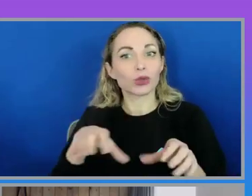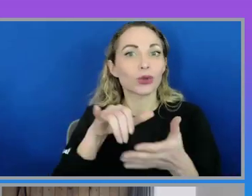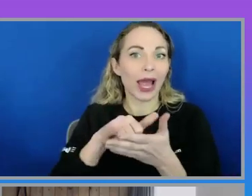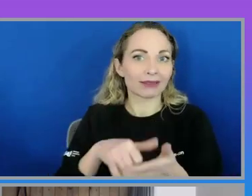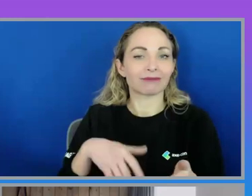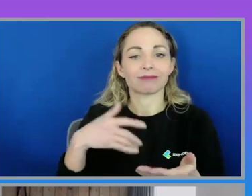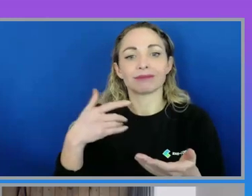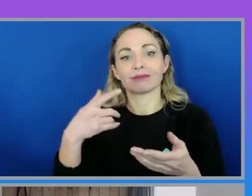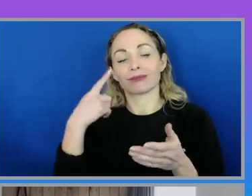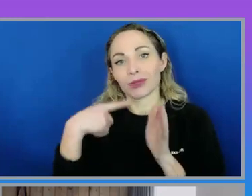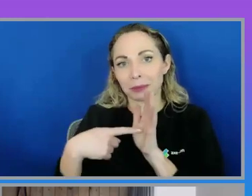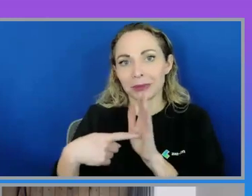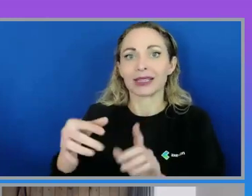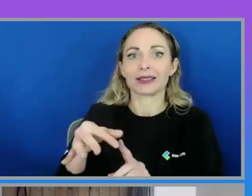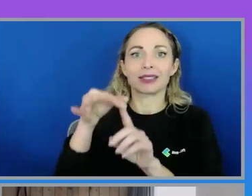Exceptions.